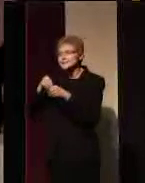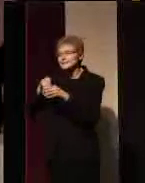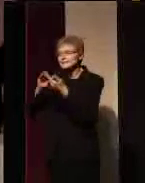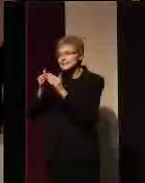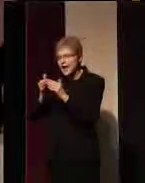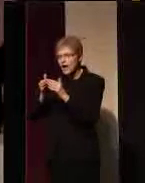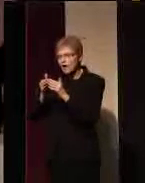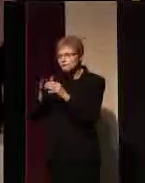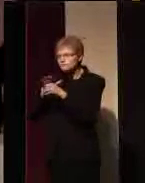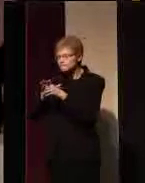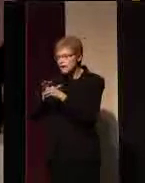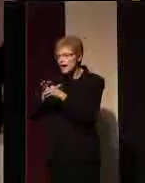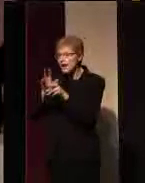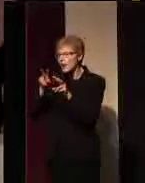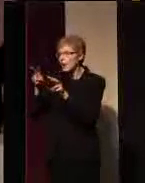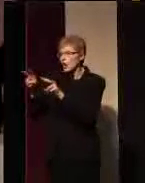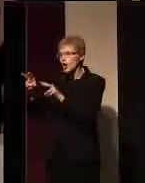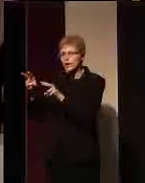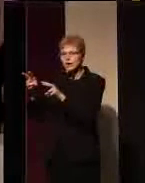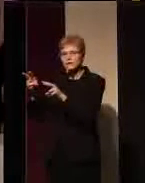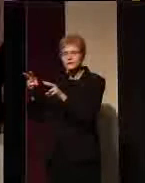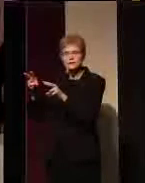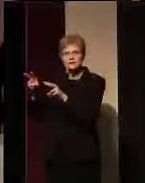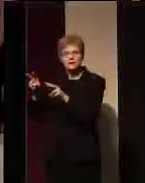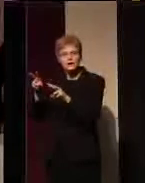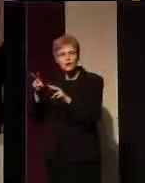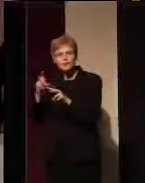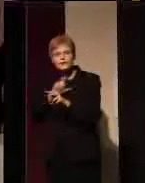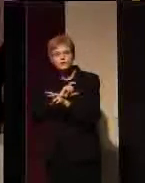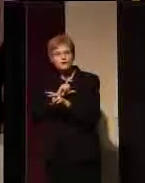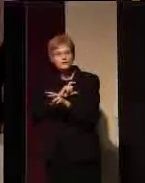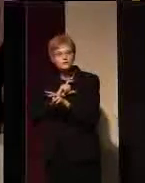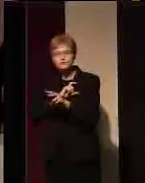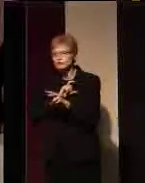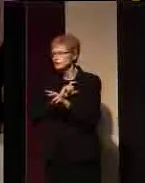There's an officer, Harivnik. Come on in here, Michelle. She's hiding in the wings.